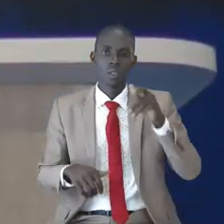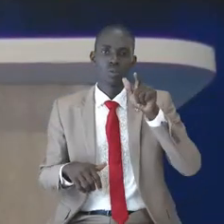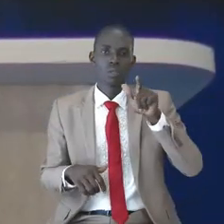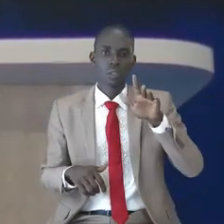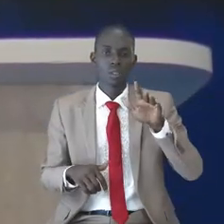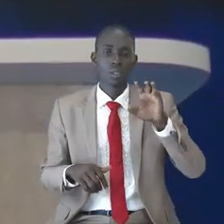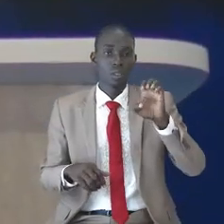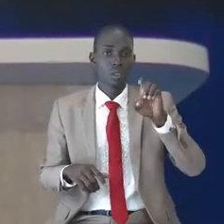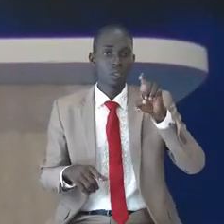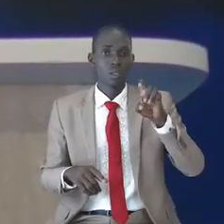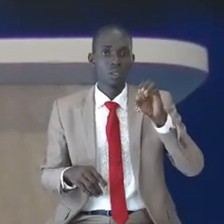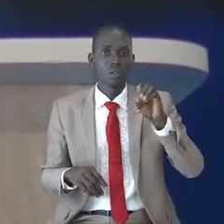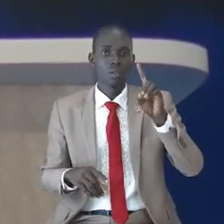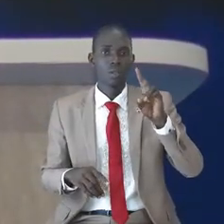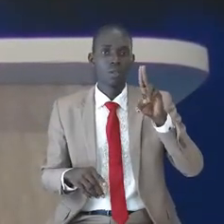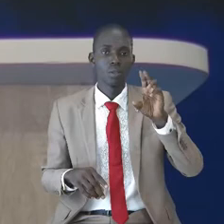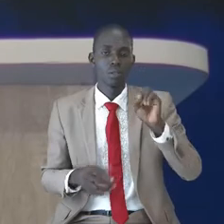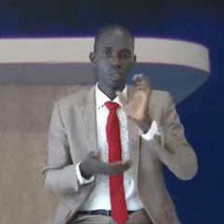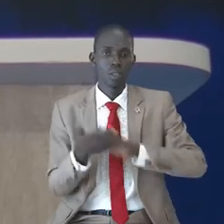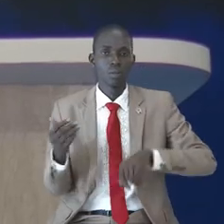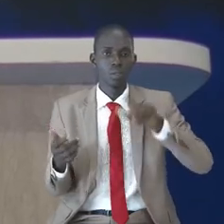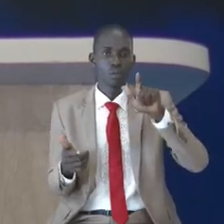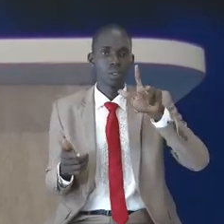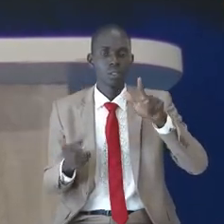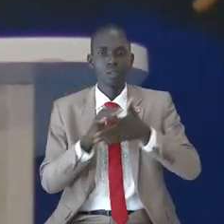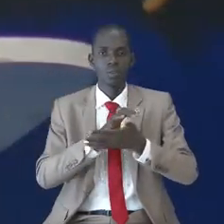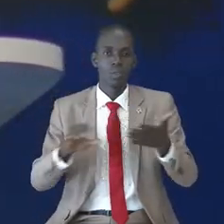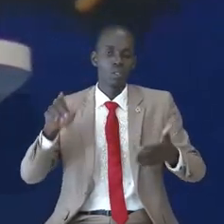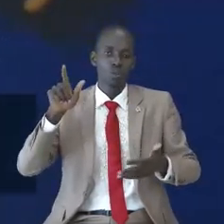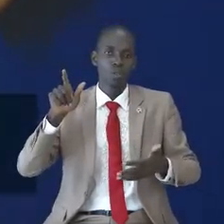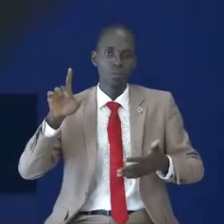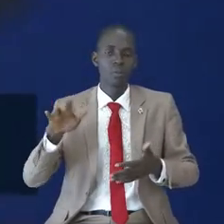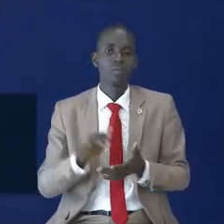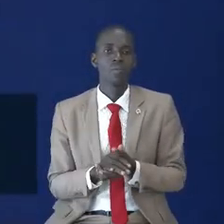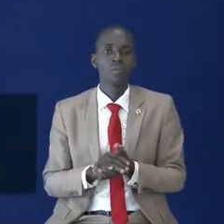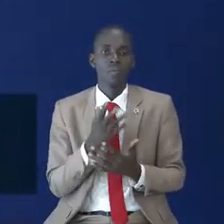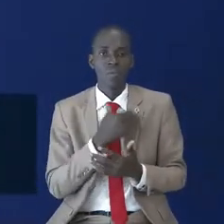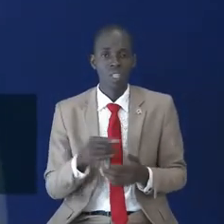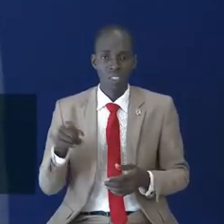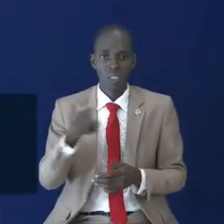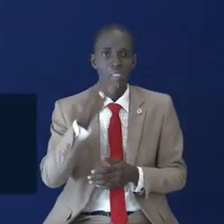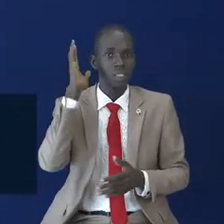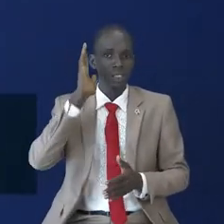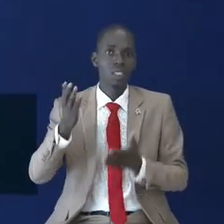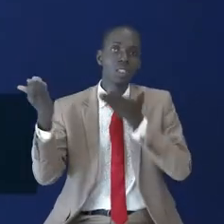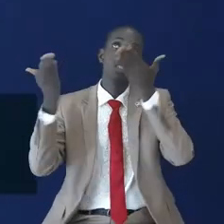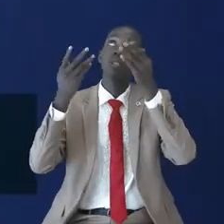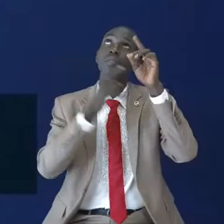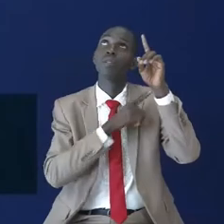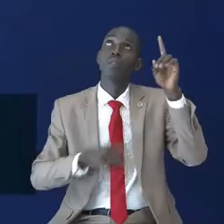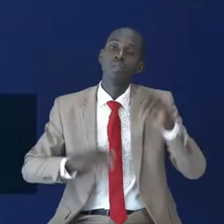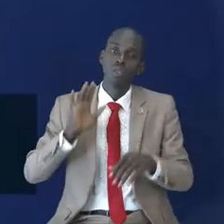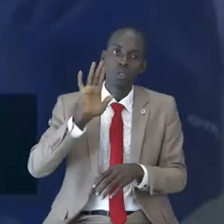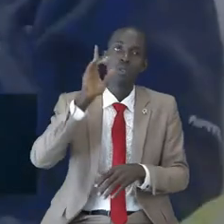Exodus chapter 23. And we're looking at verse 25. And ye shall serve the Lord your God. Amen.